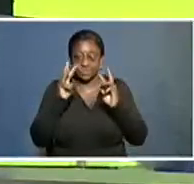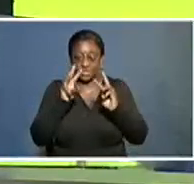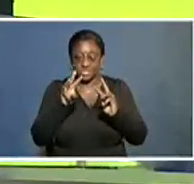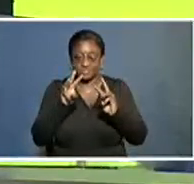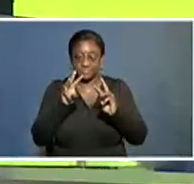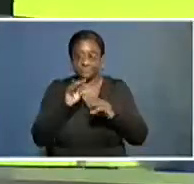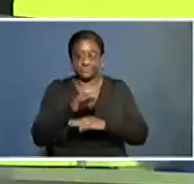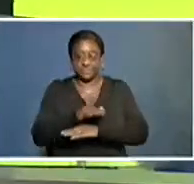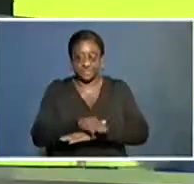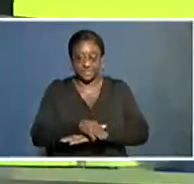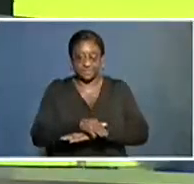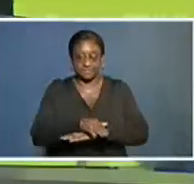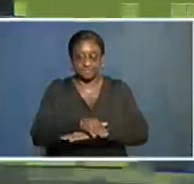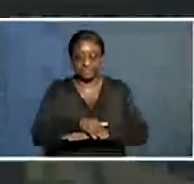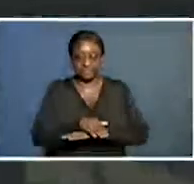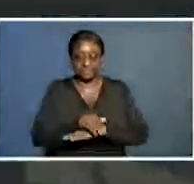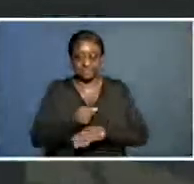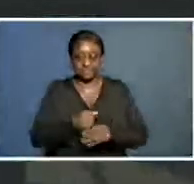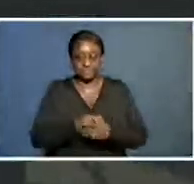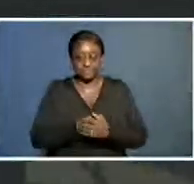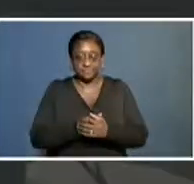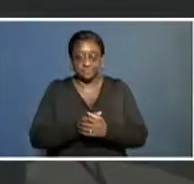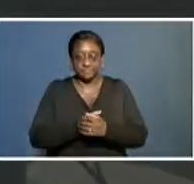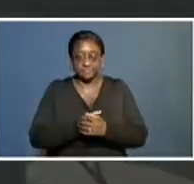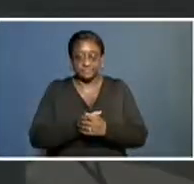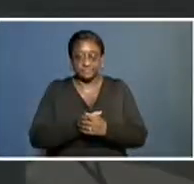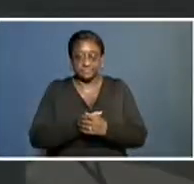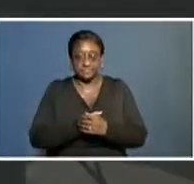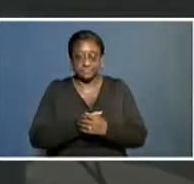watching and good night.